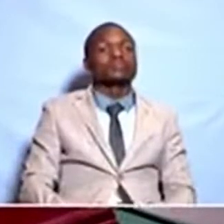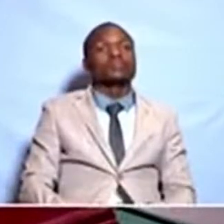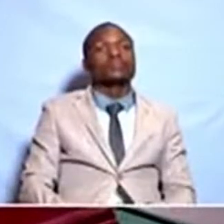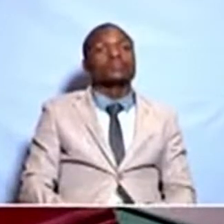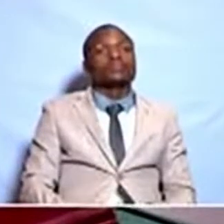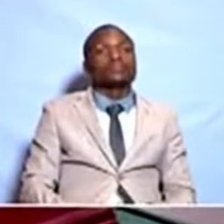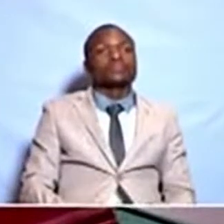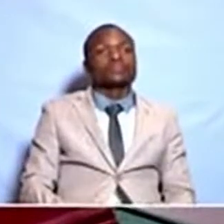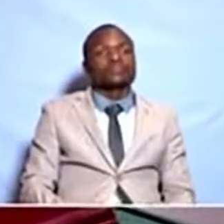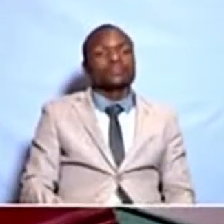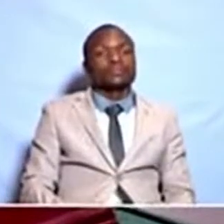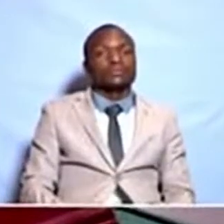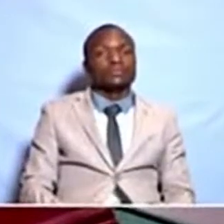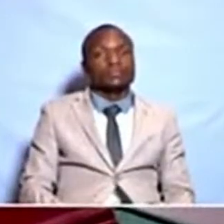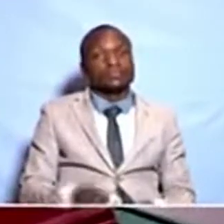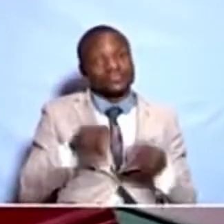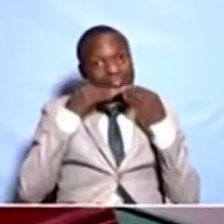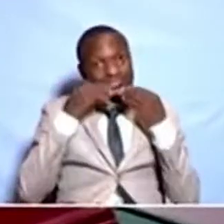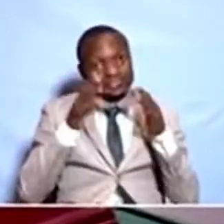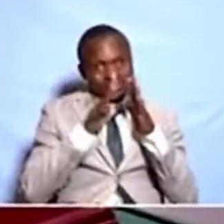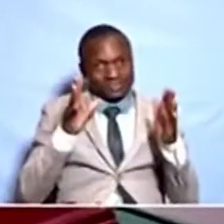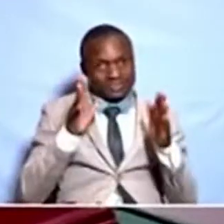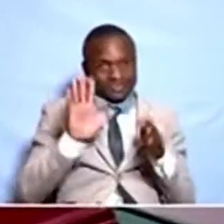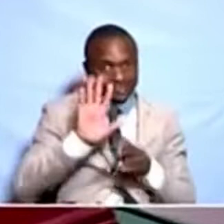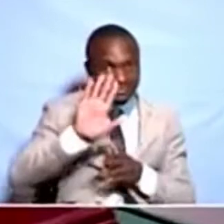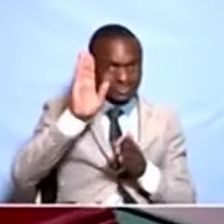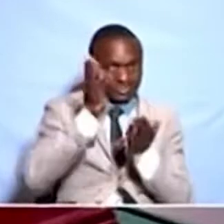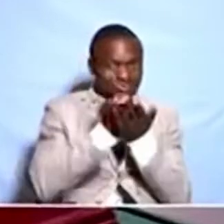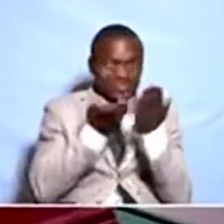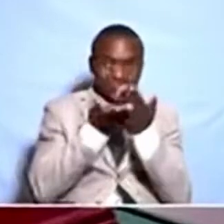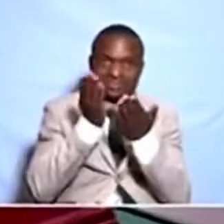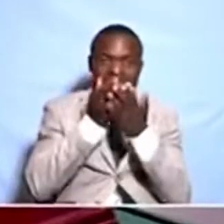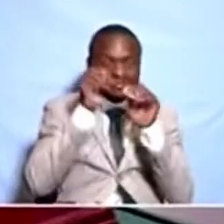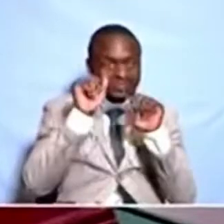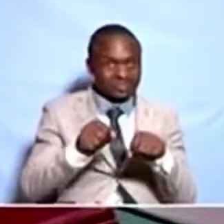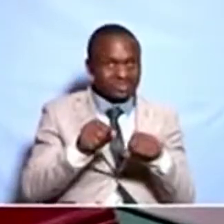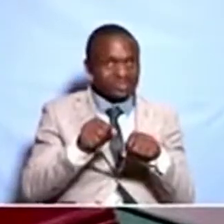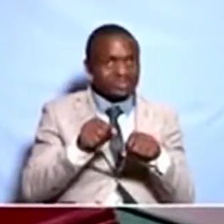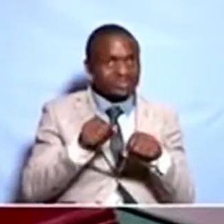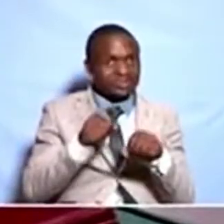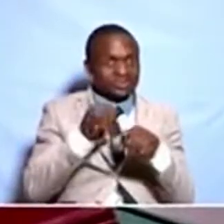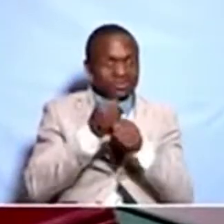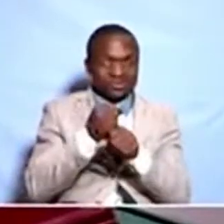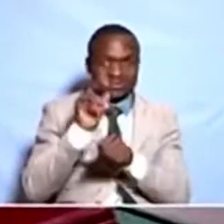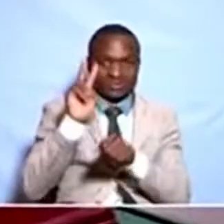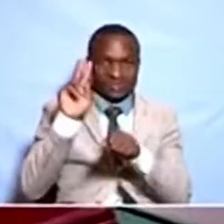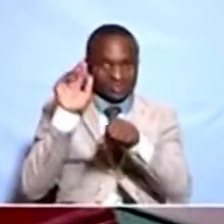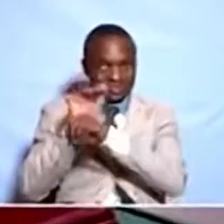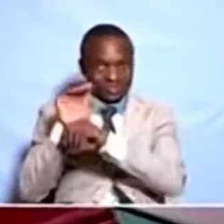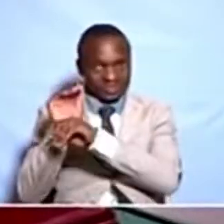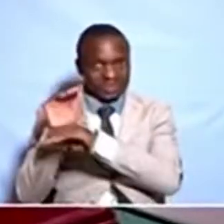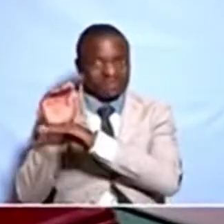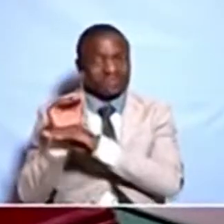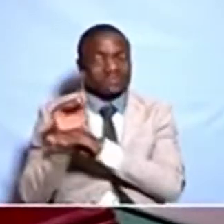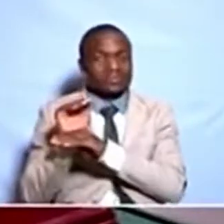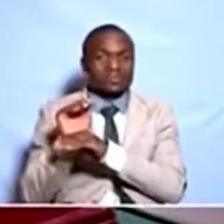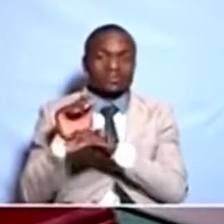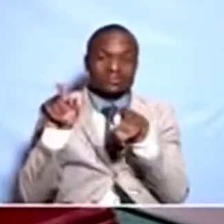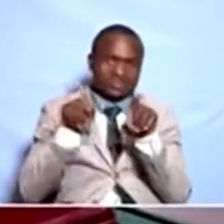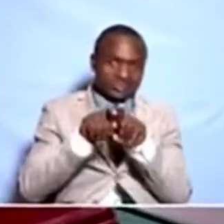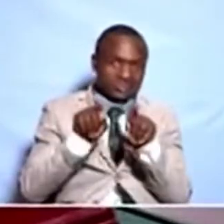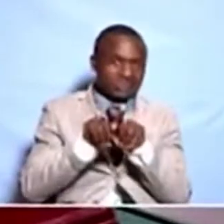All right, that is thank you so much for your contribution. Maybe you can make comments on those two which look similar. I